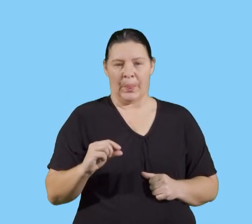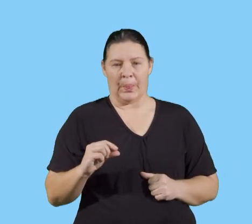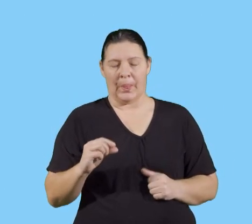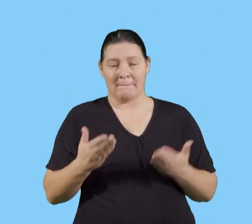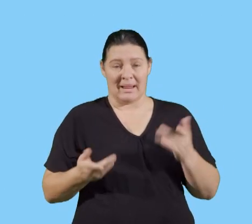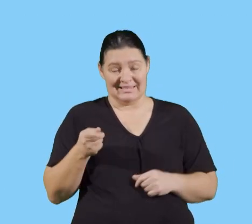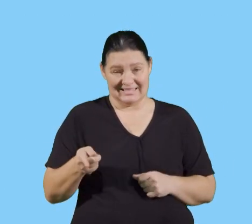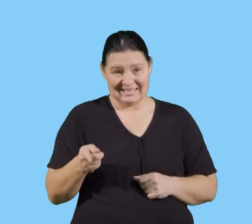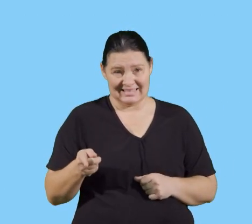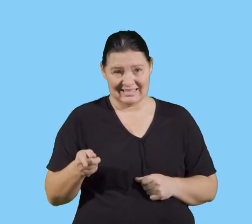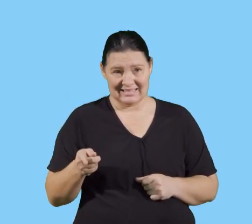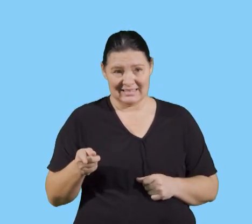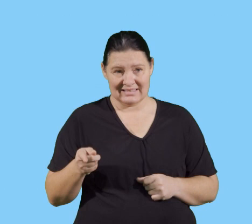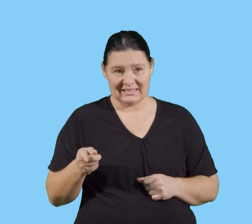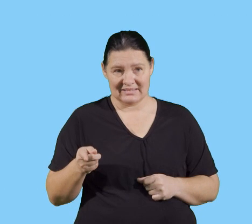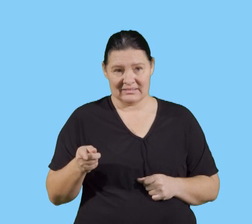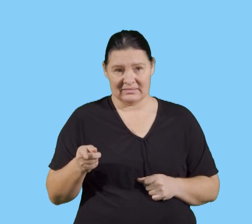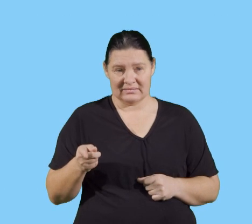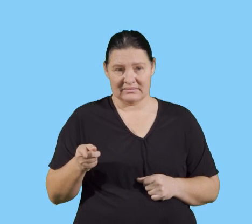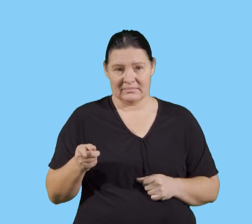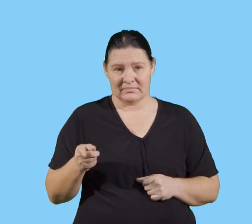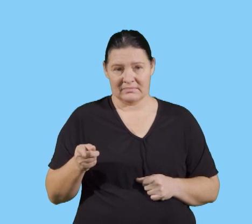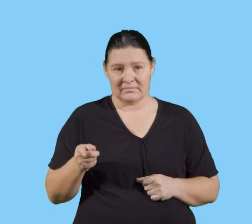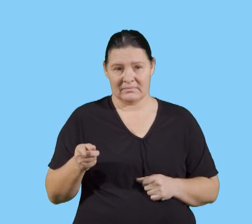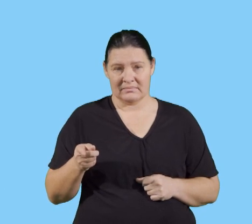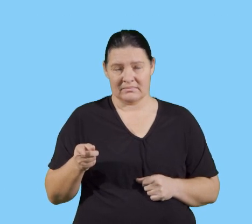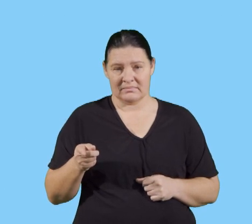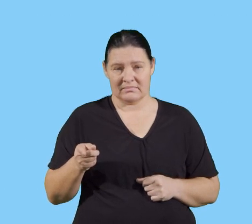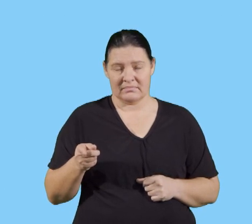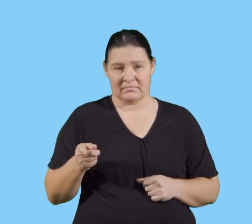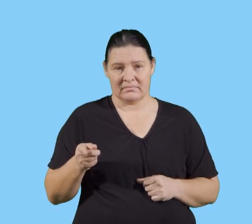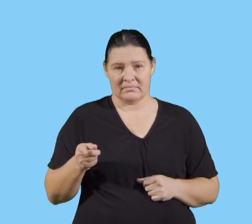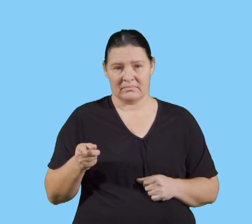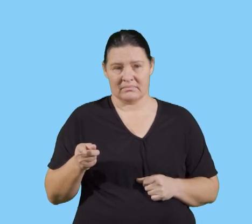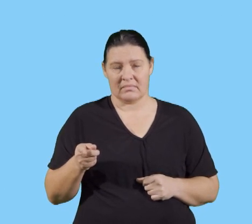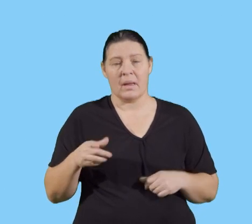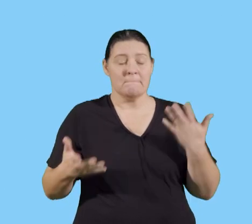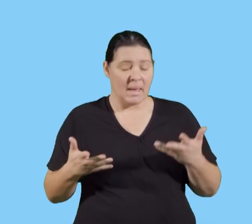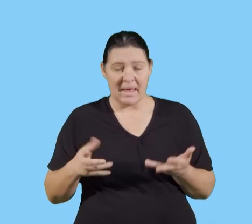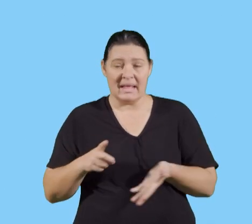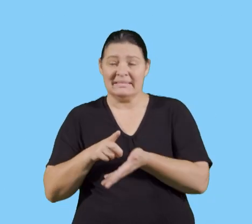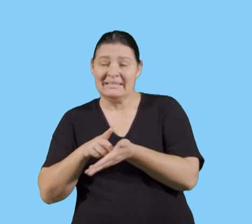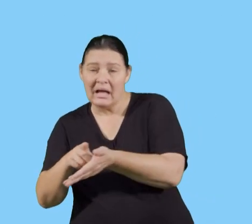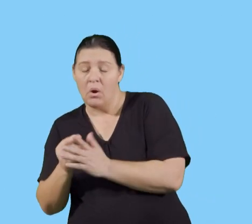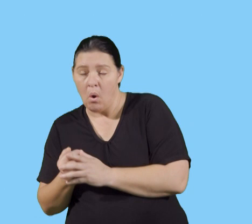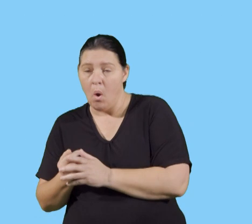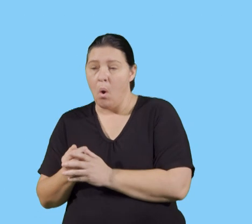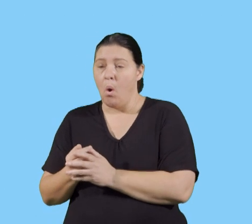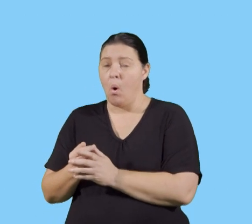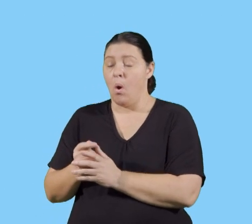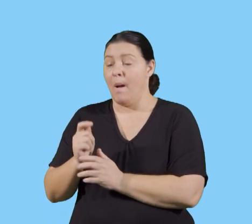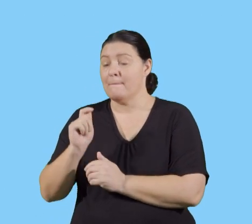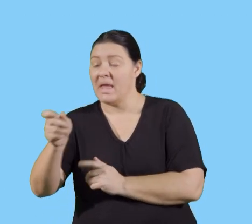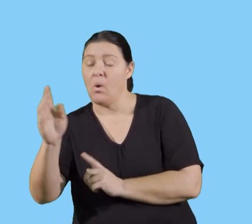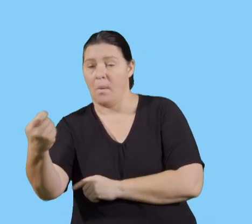part, the account with a smaller balance, that is, it can be a debtor or a creditor, is transferred to the